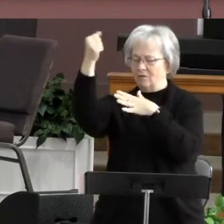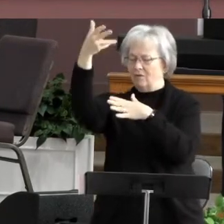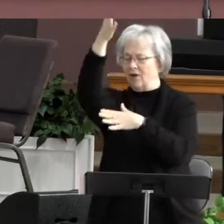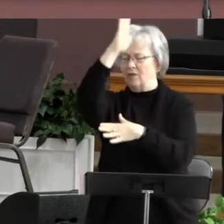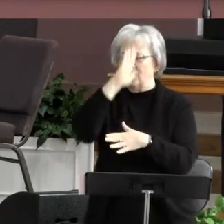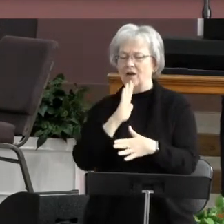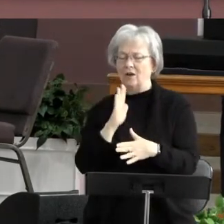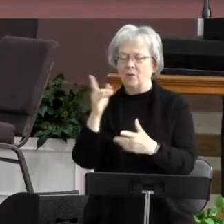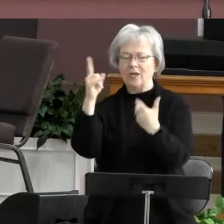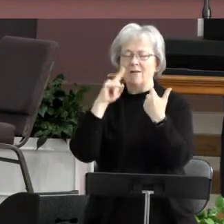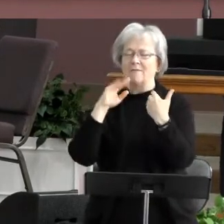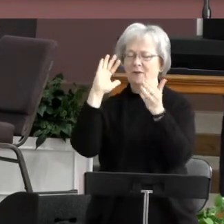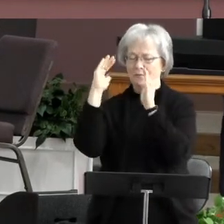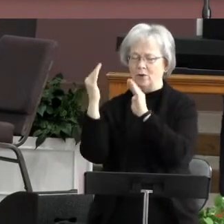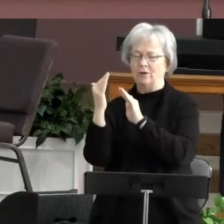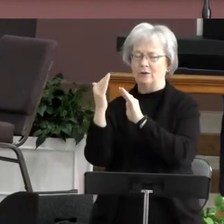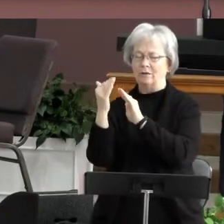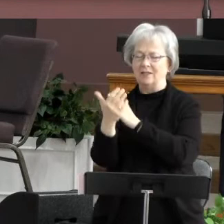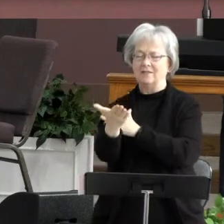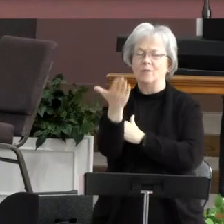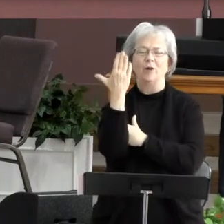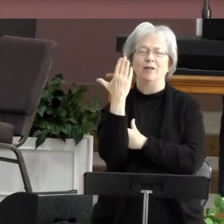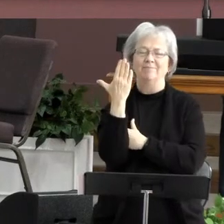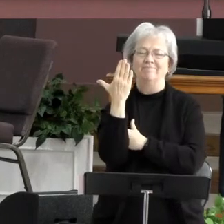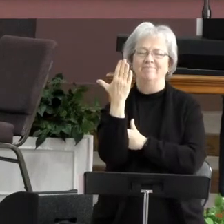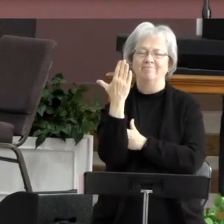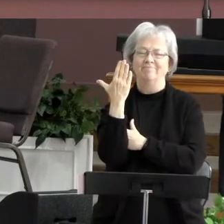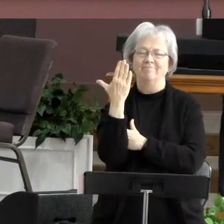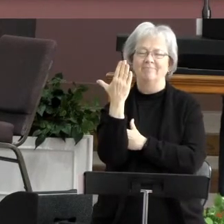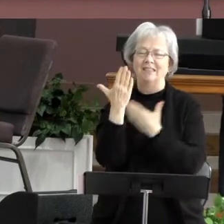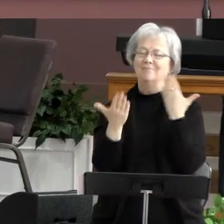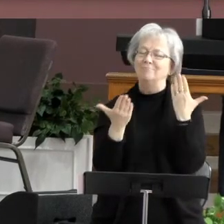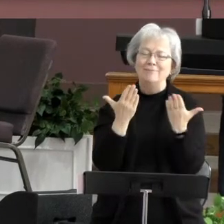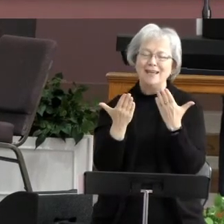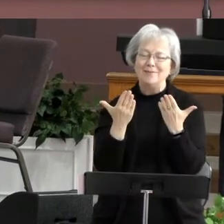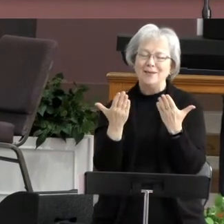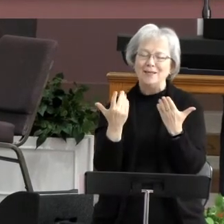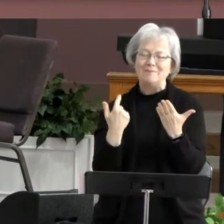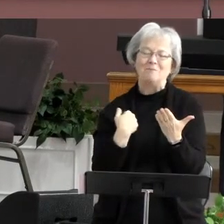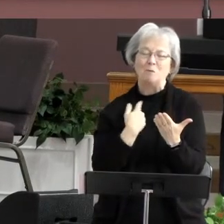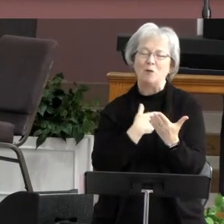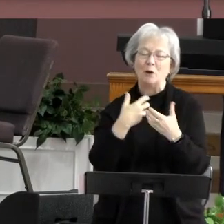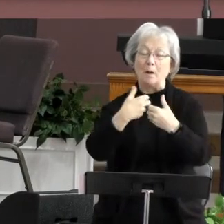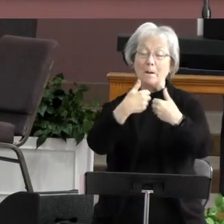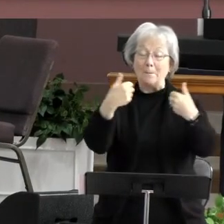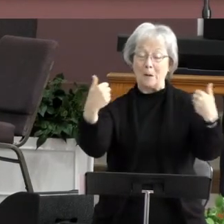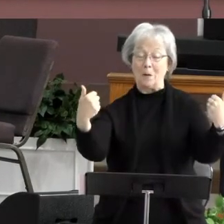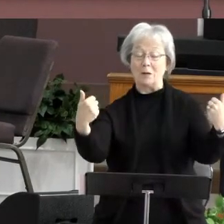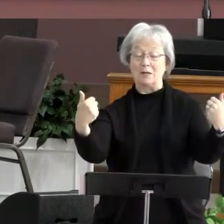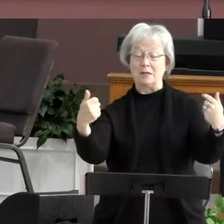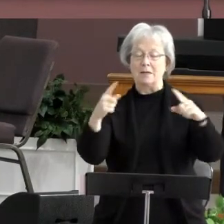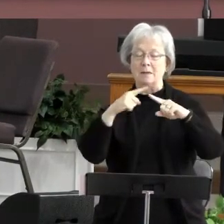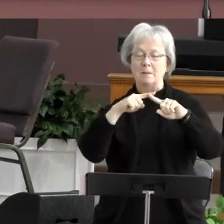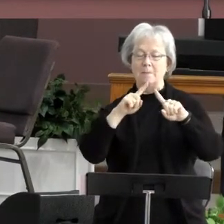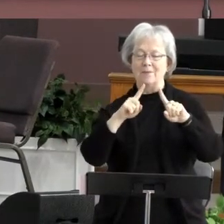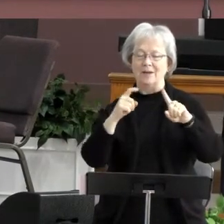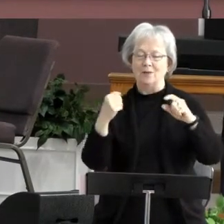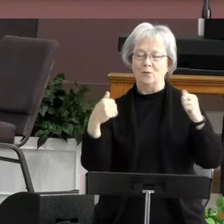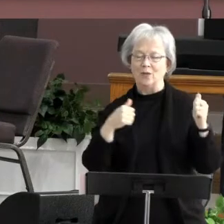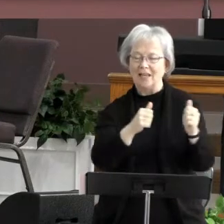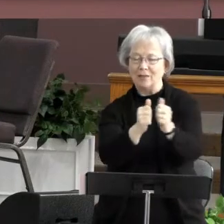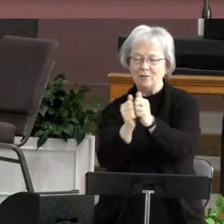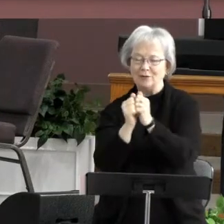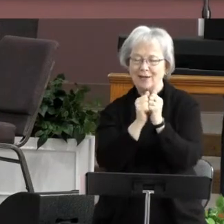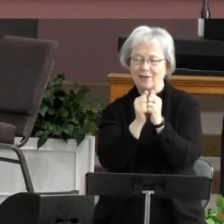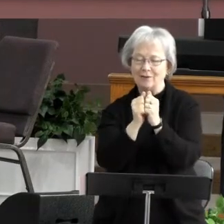You this morning. Lord, though we are apart, we gather together here in